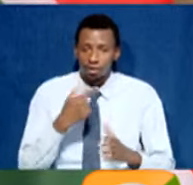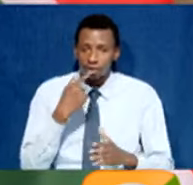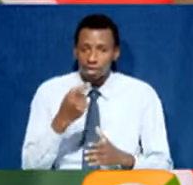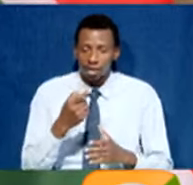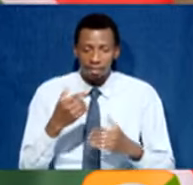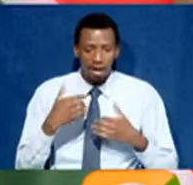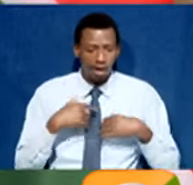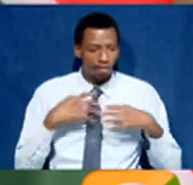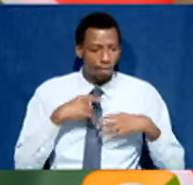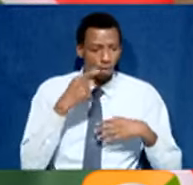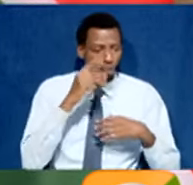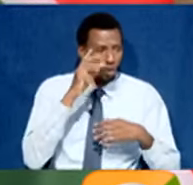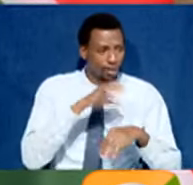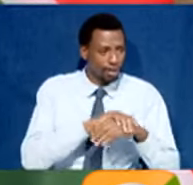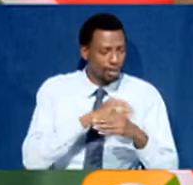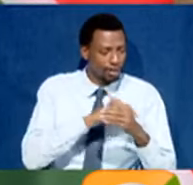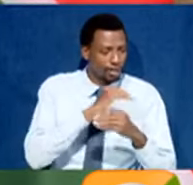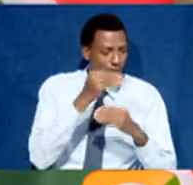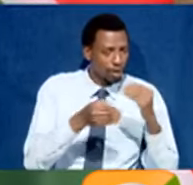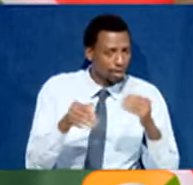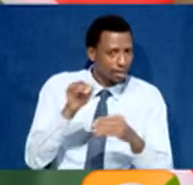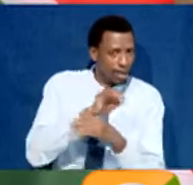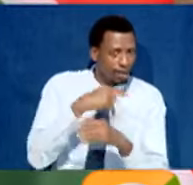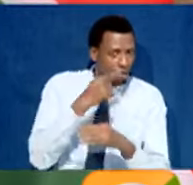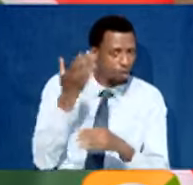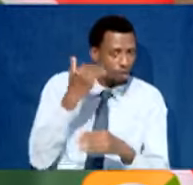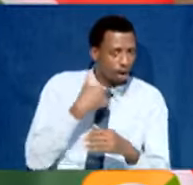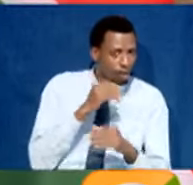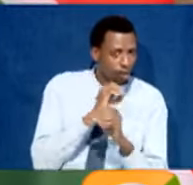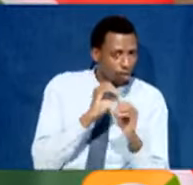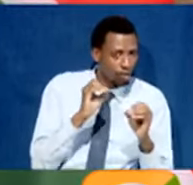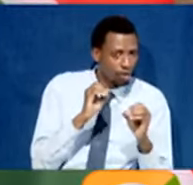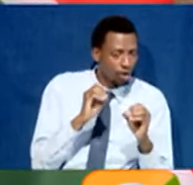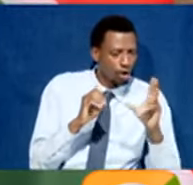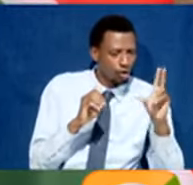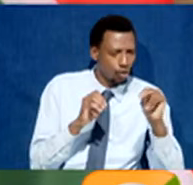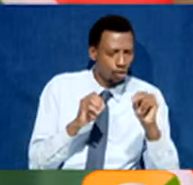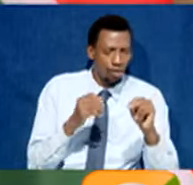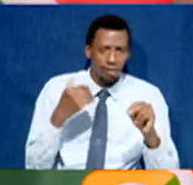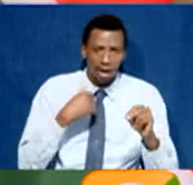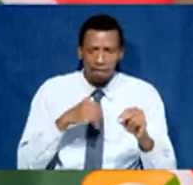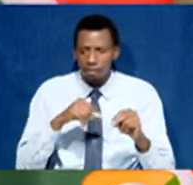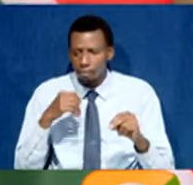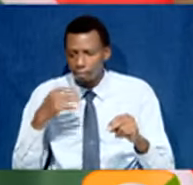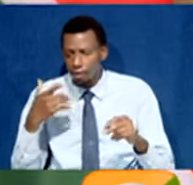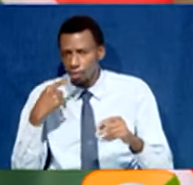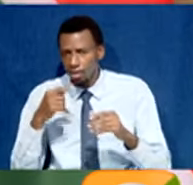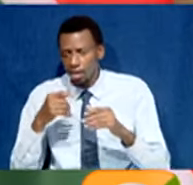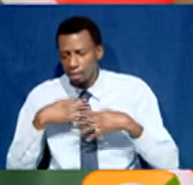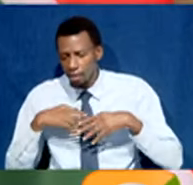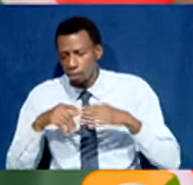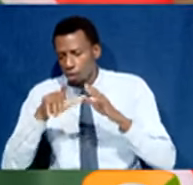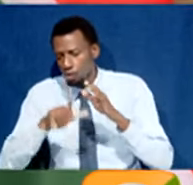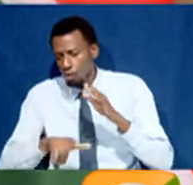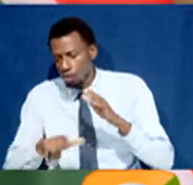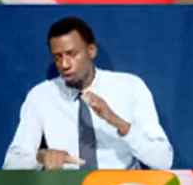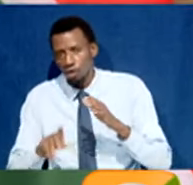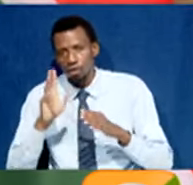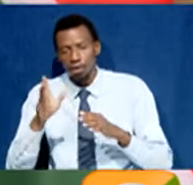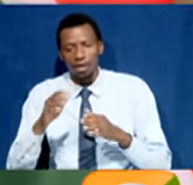there are people who will get an insurance cover who do not have? No. Are there people who are saying that those at the bottom of the pyramid will